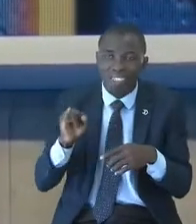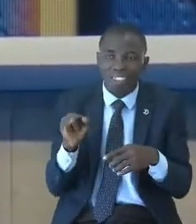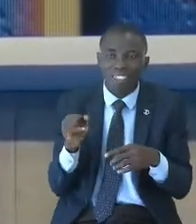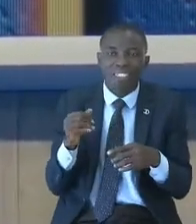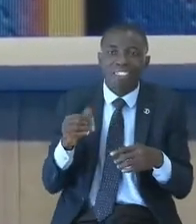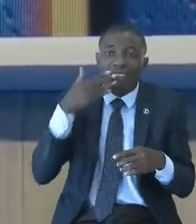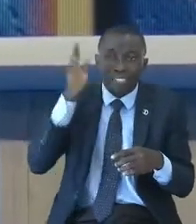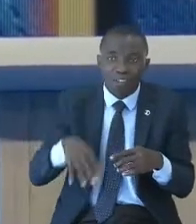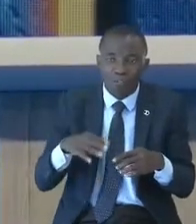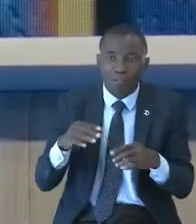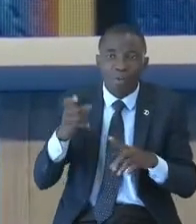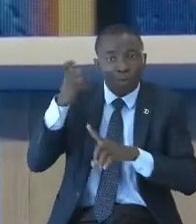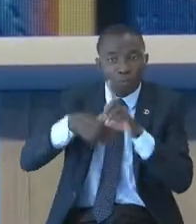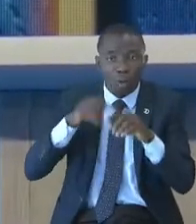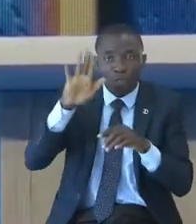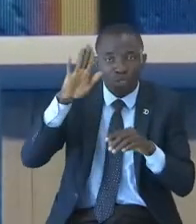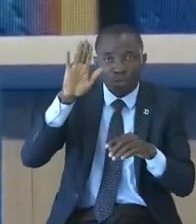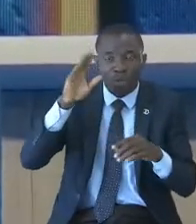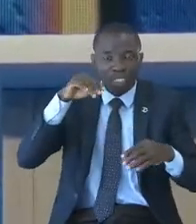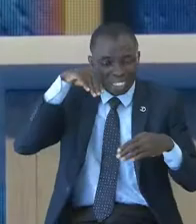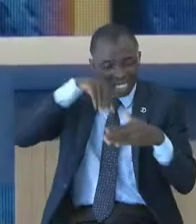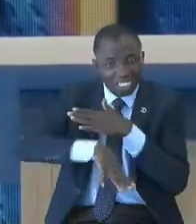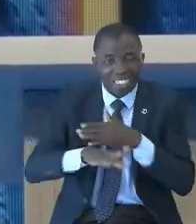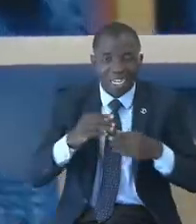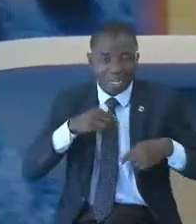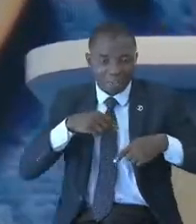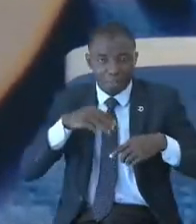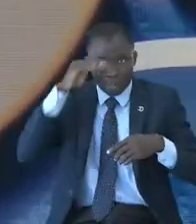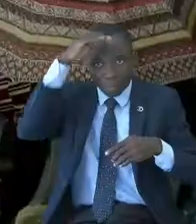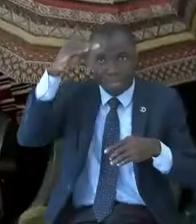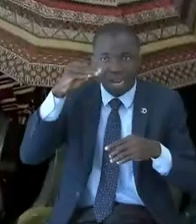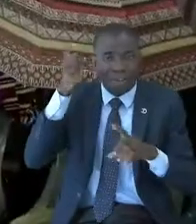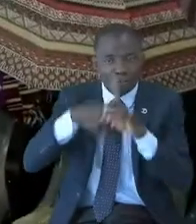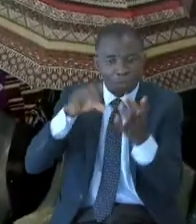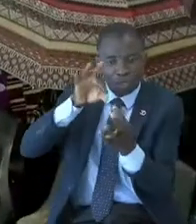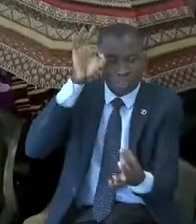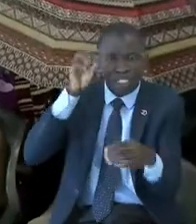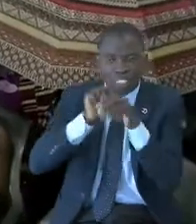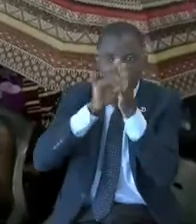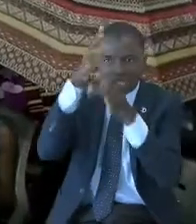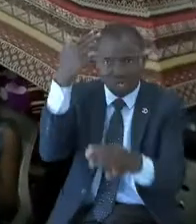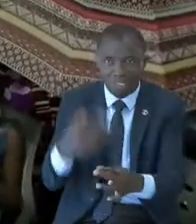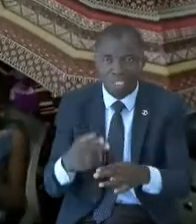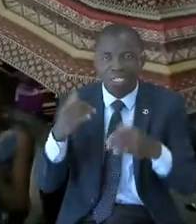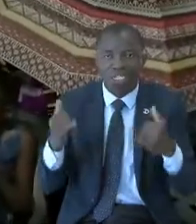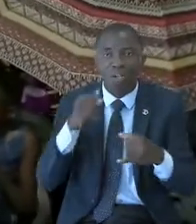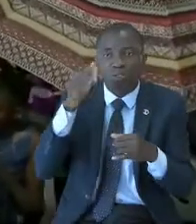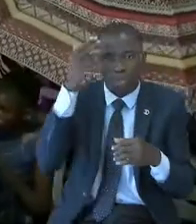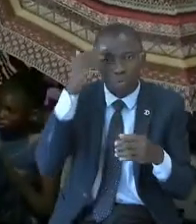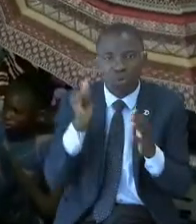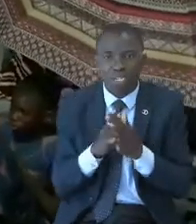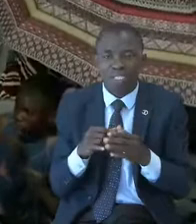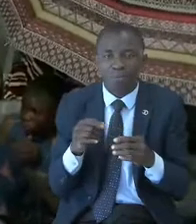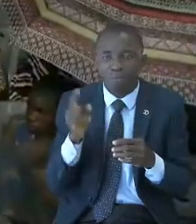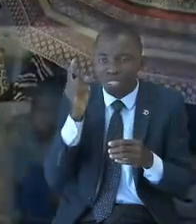away from your inner man, from your spirit, in Jesus' name. Now you know guile